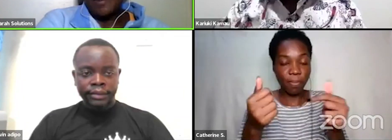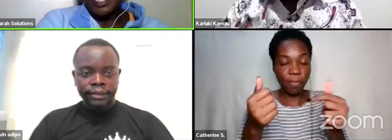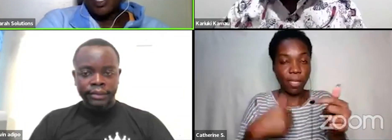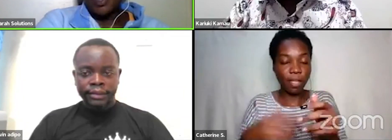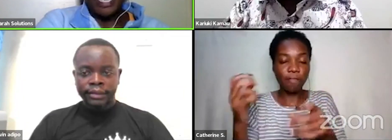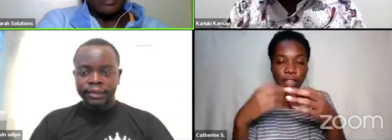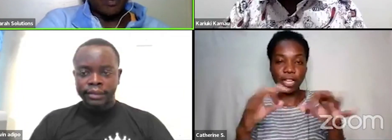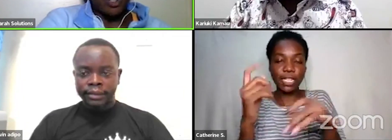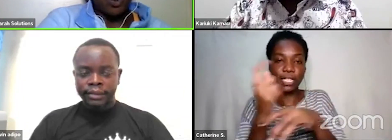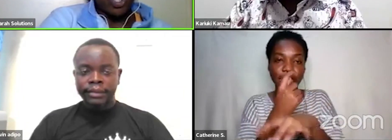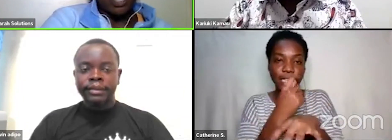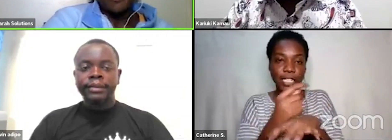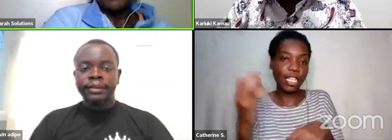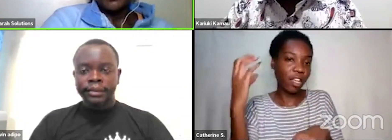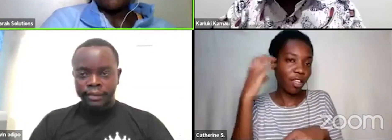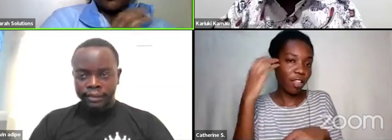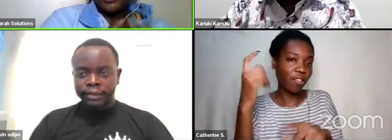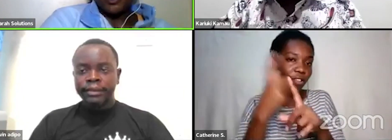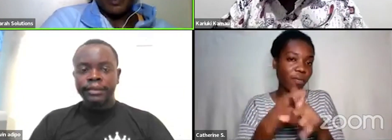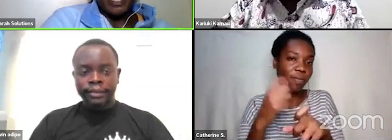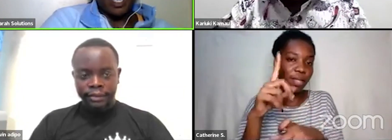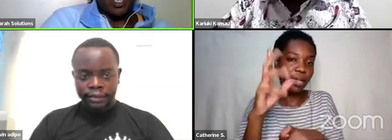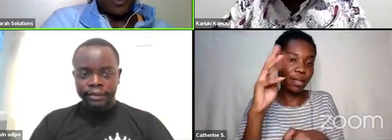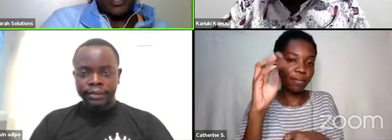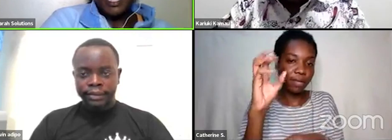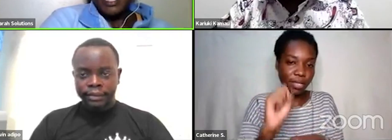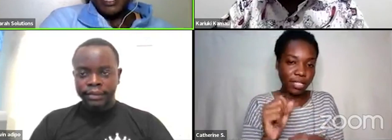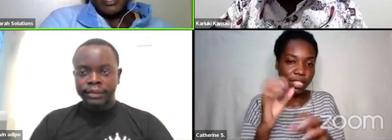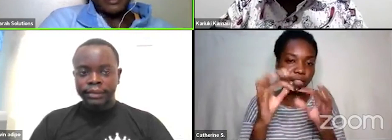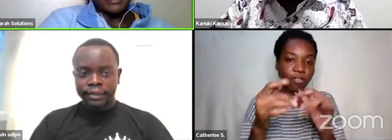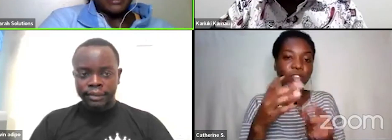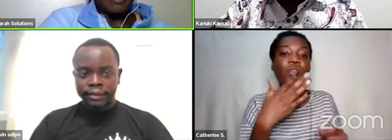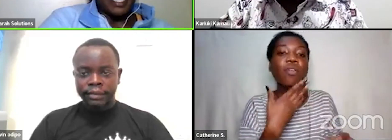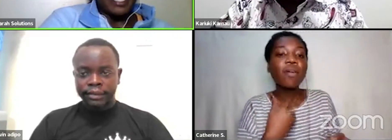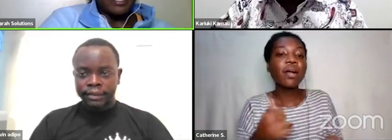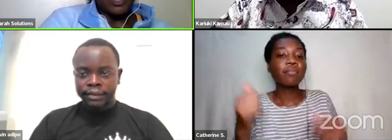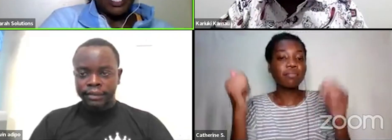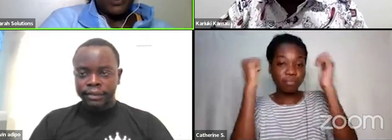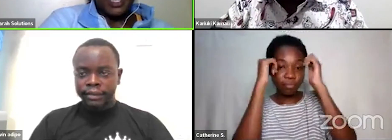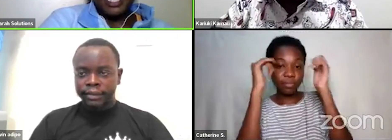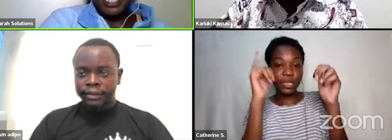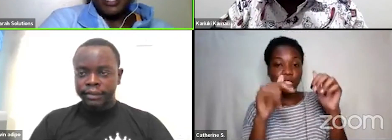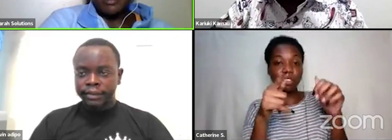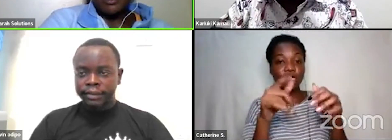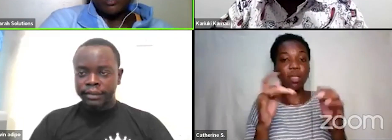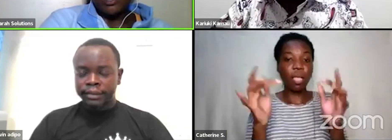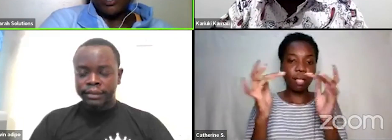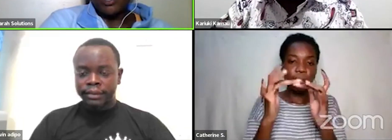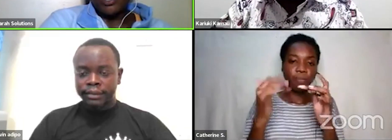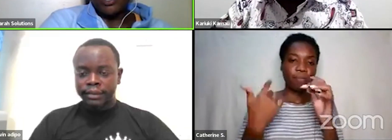on the LMS on entrepreneurship. If you wish to partake of this, kindly email us on